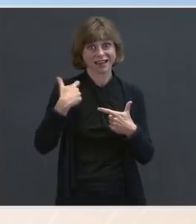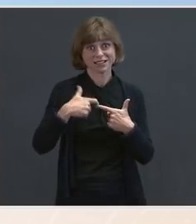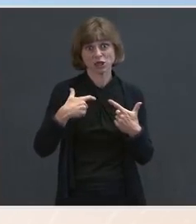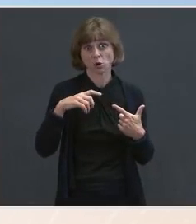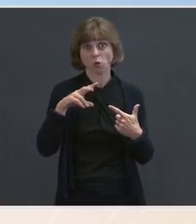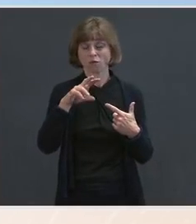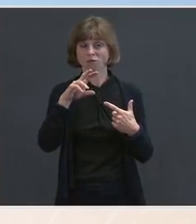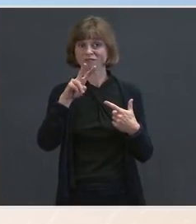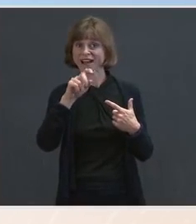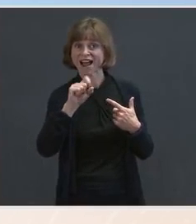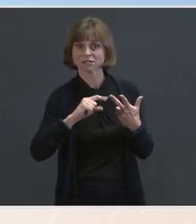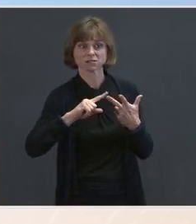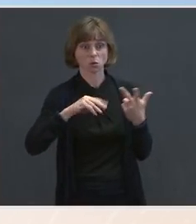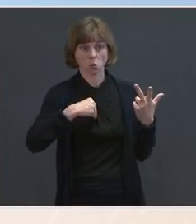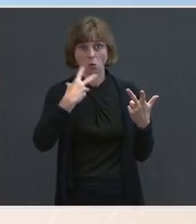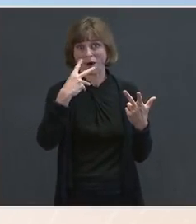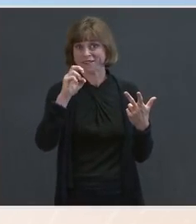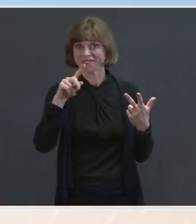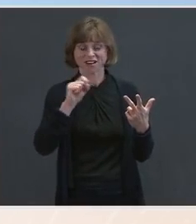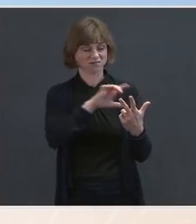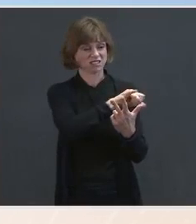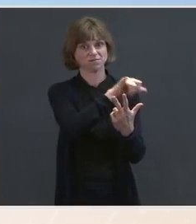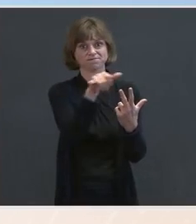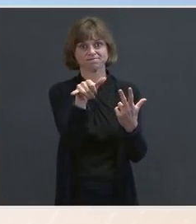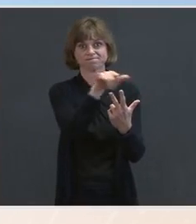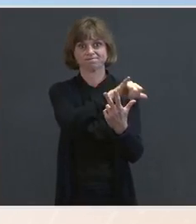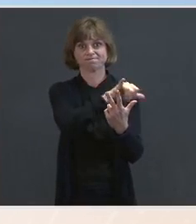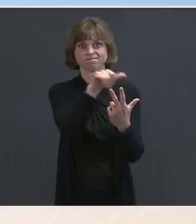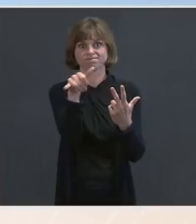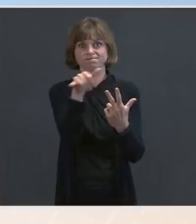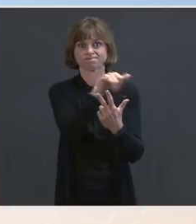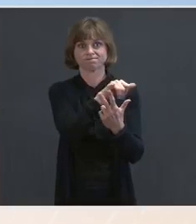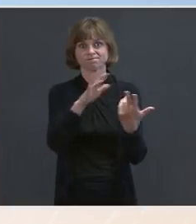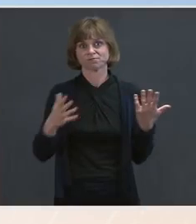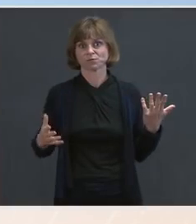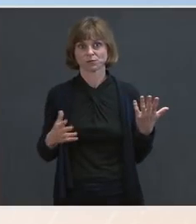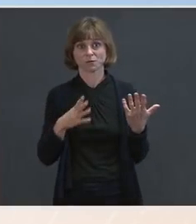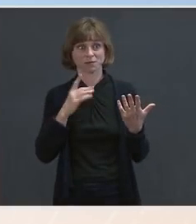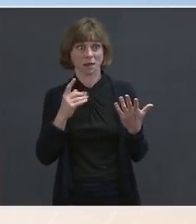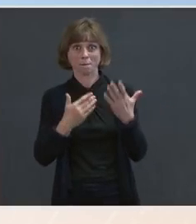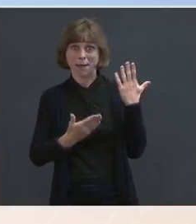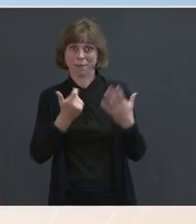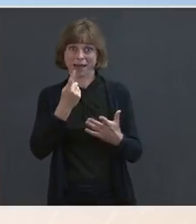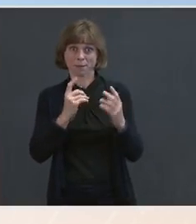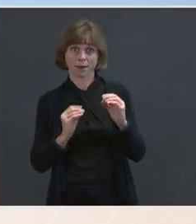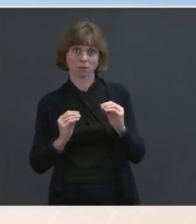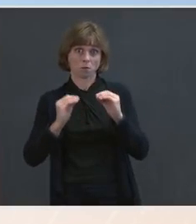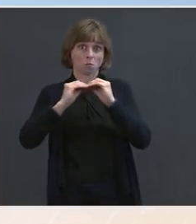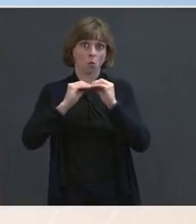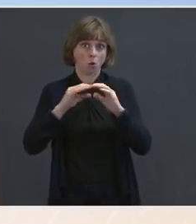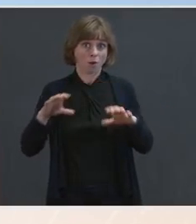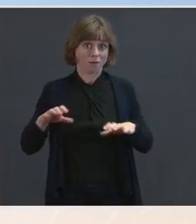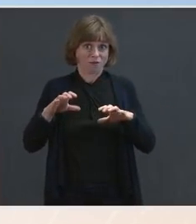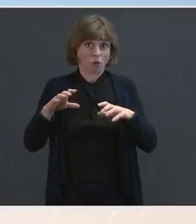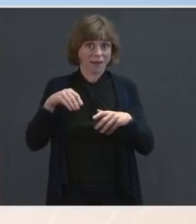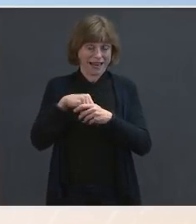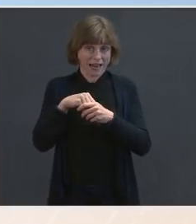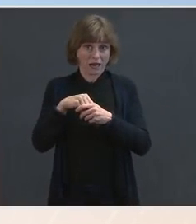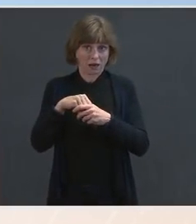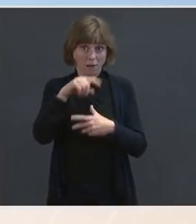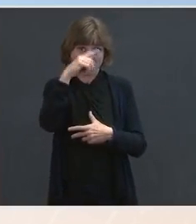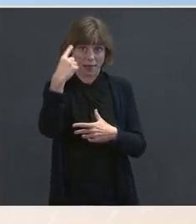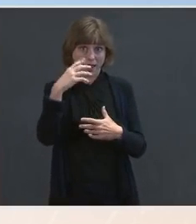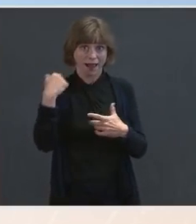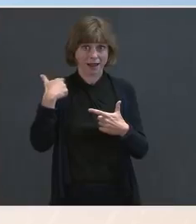white vets is pretty consistent, if not outperforming in black and Latino vets, white vets uptake. Nevertheless, this is going to be